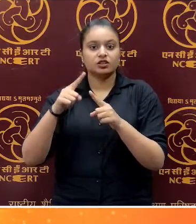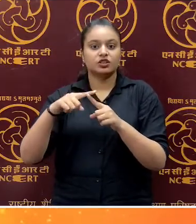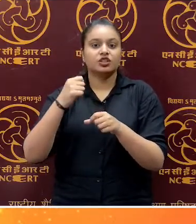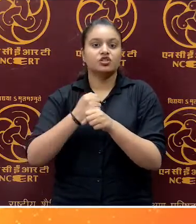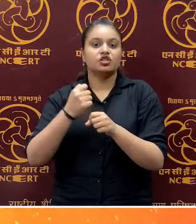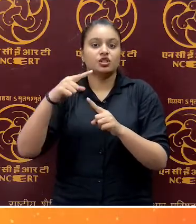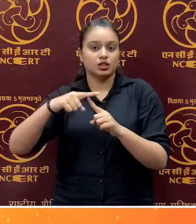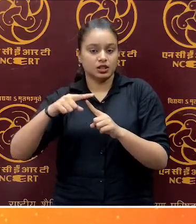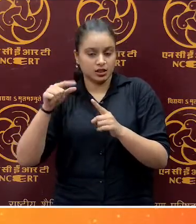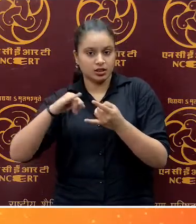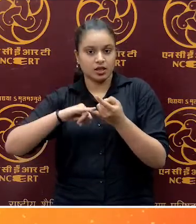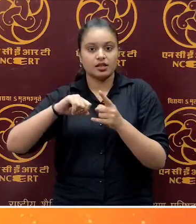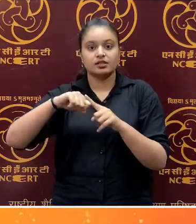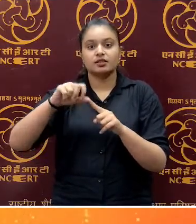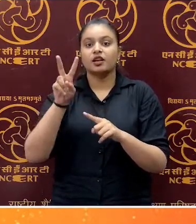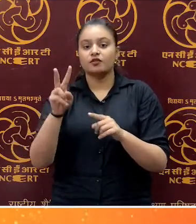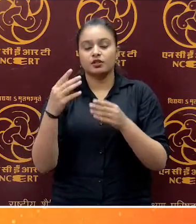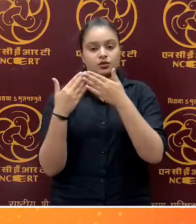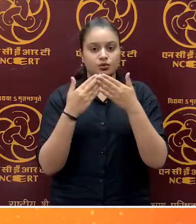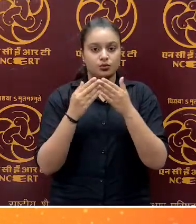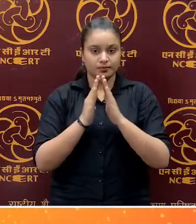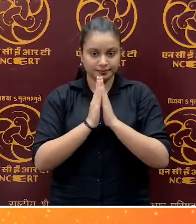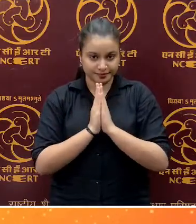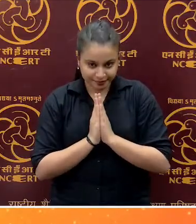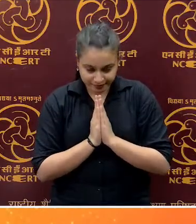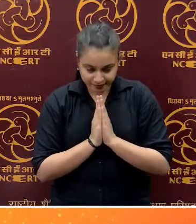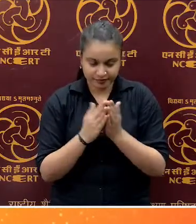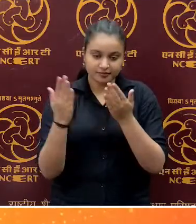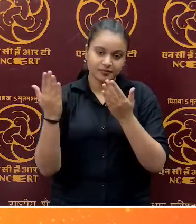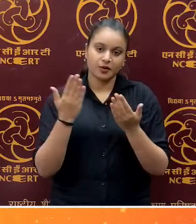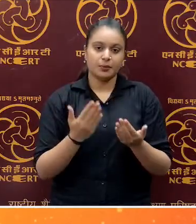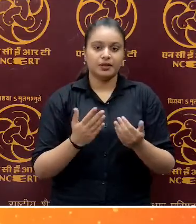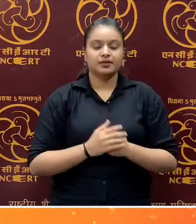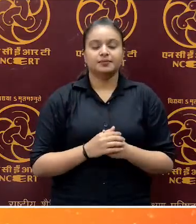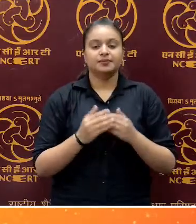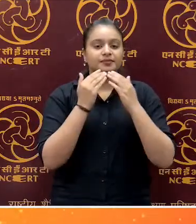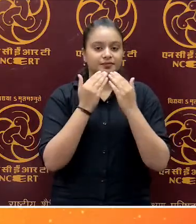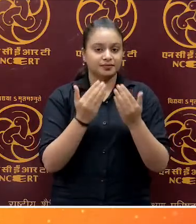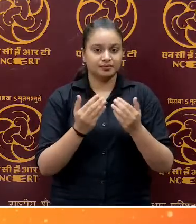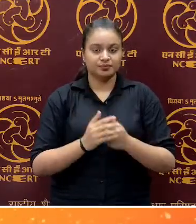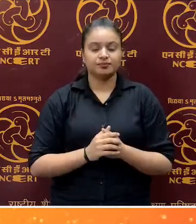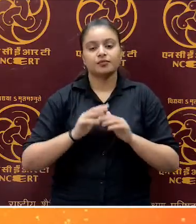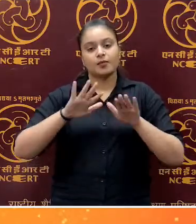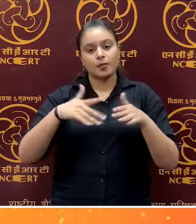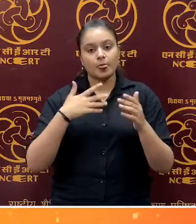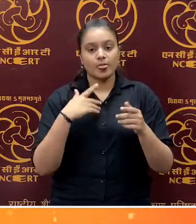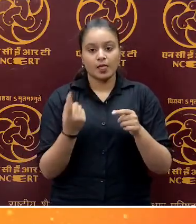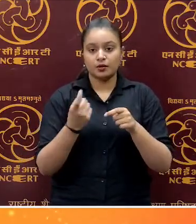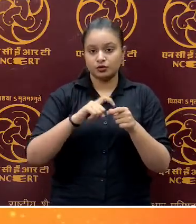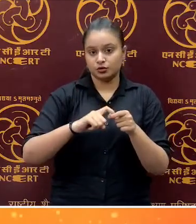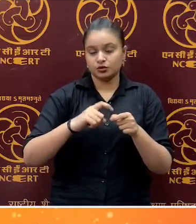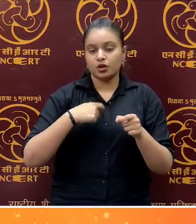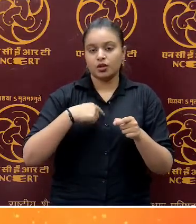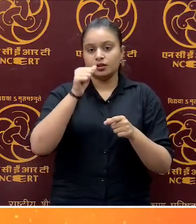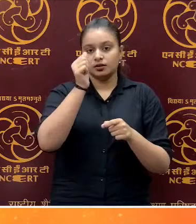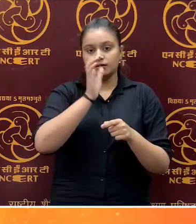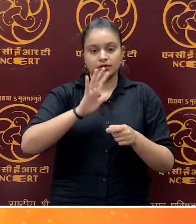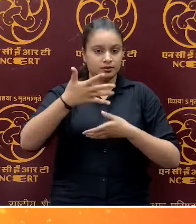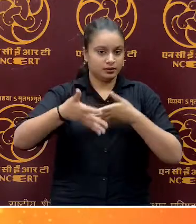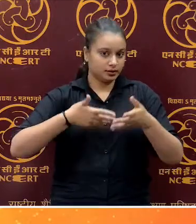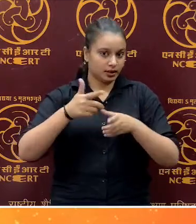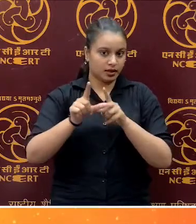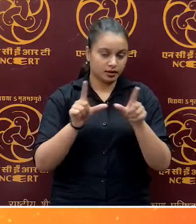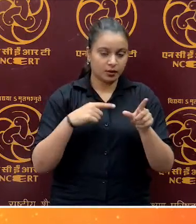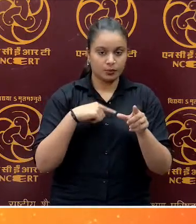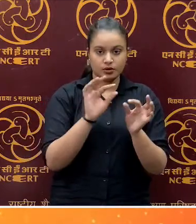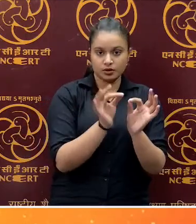SKV Anand Vihar, New Delhi. Ma'am, namaskar and very warm welcome to you. Thank you so much. And we are also joined by our Indian Sign Language